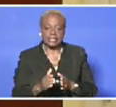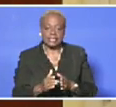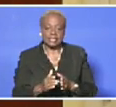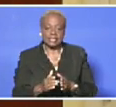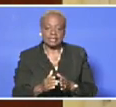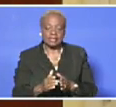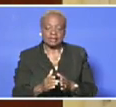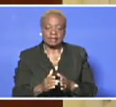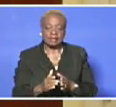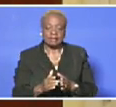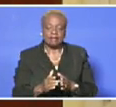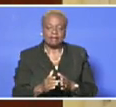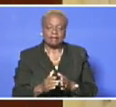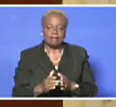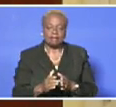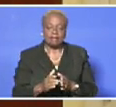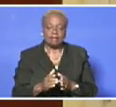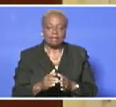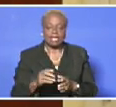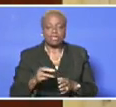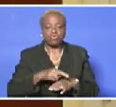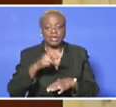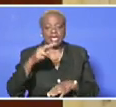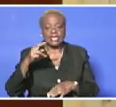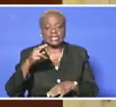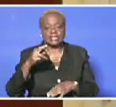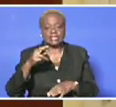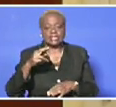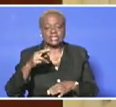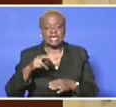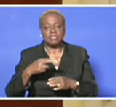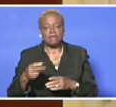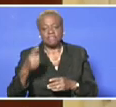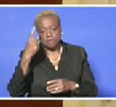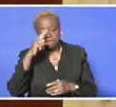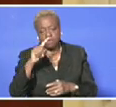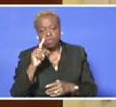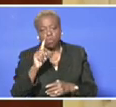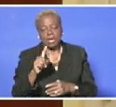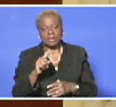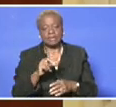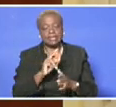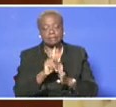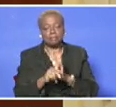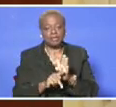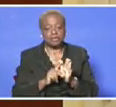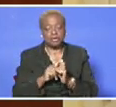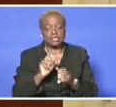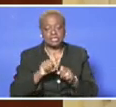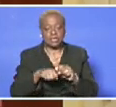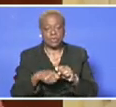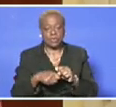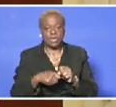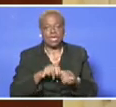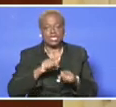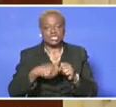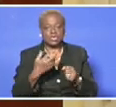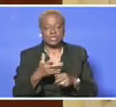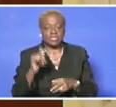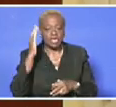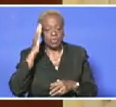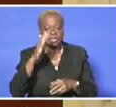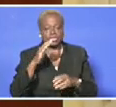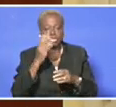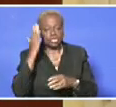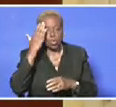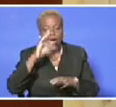revenue over a month period or so and see what kind of bookings they have, especially those in the hotel industry, so that they can know what amount of staff they could bring